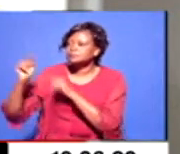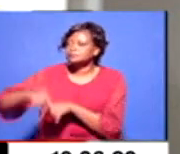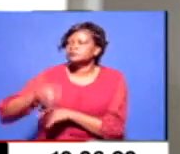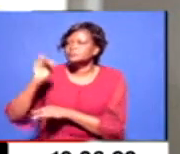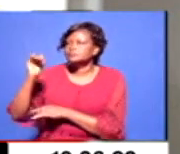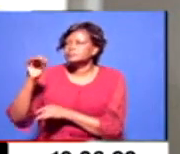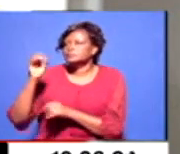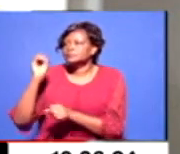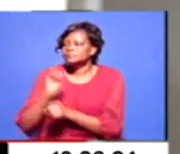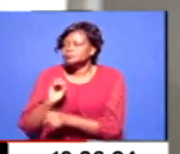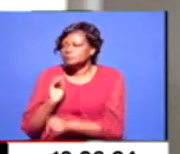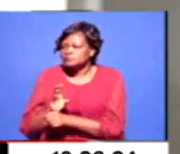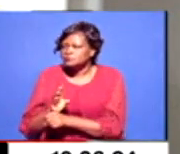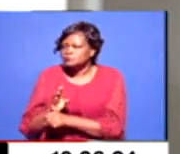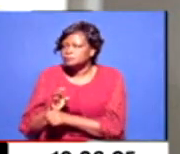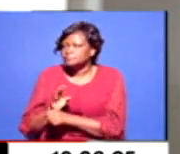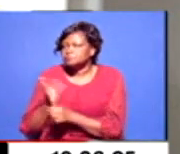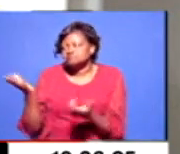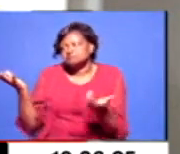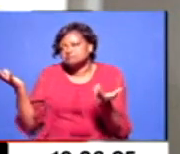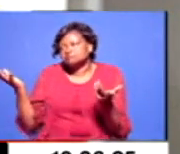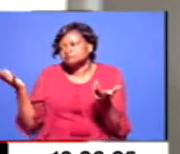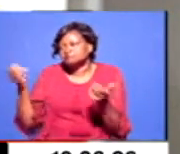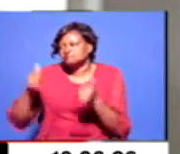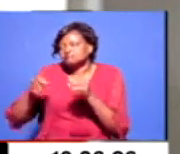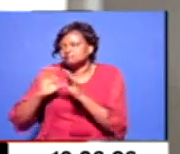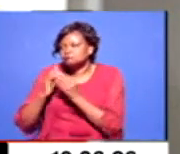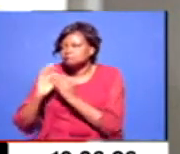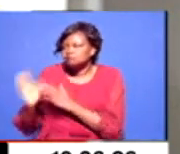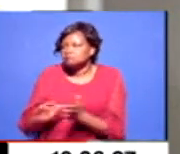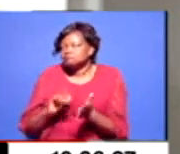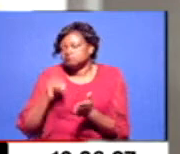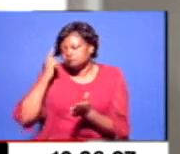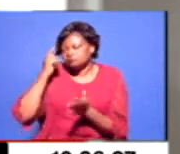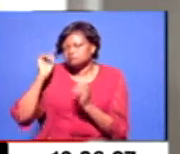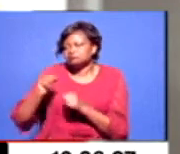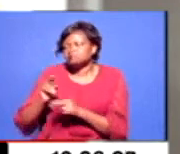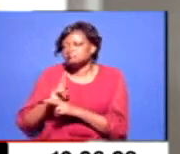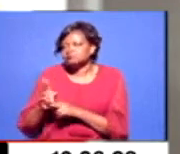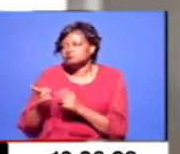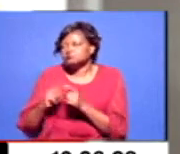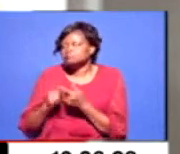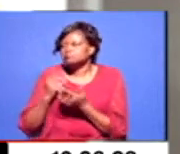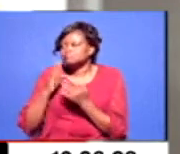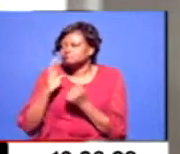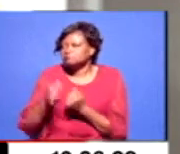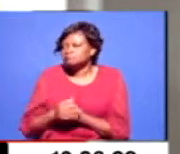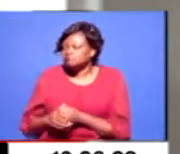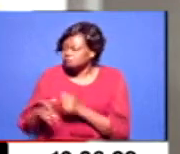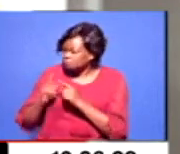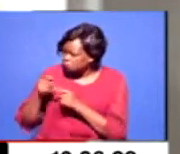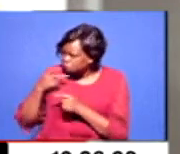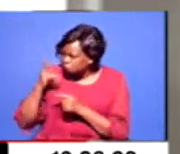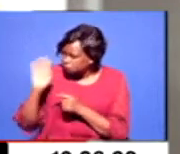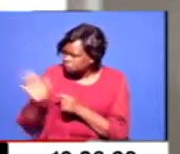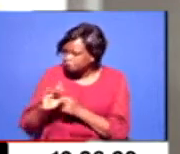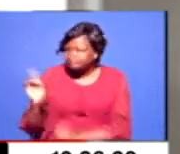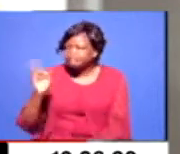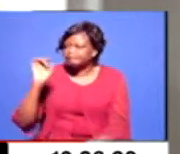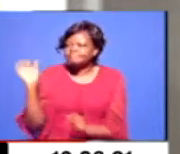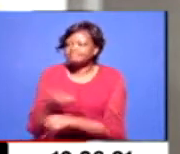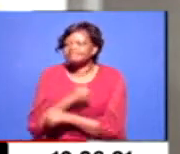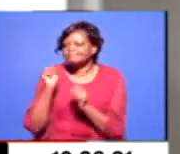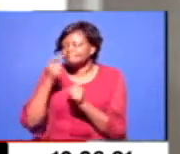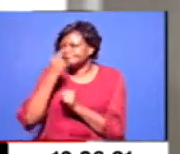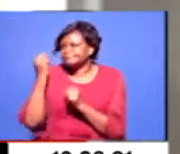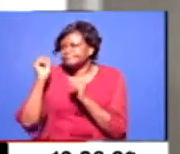you. Which family planning do you think I can use? And maybe you inquire, have you talked to your parent? No, I can't. Because